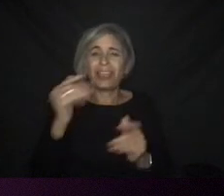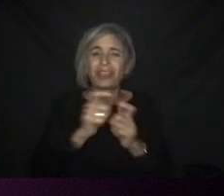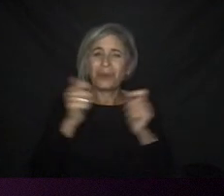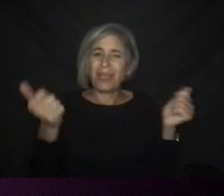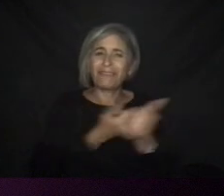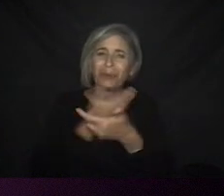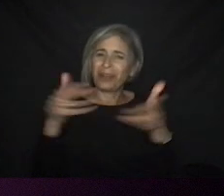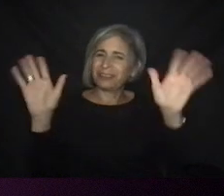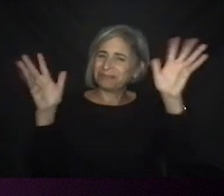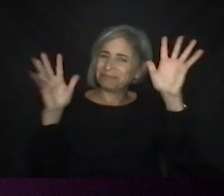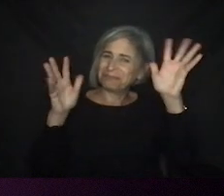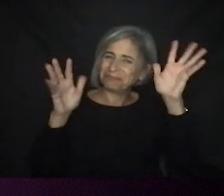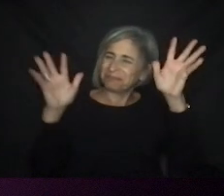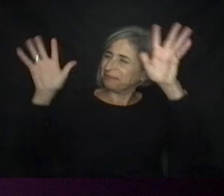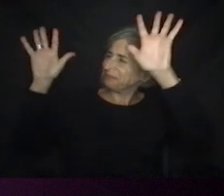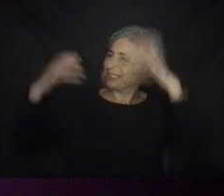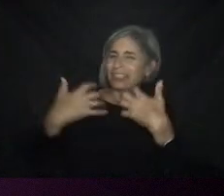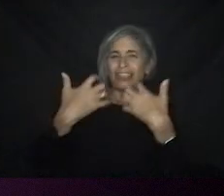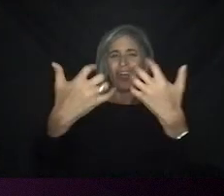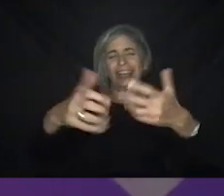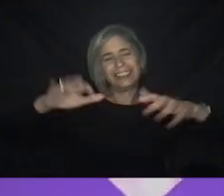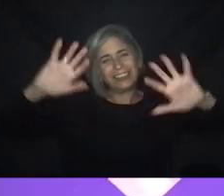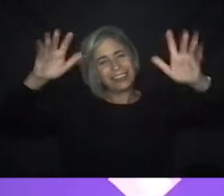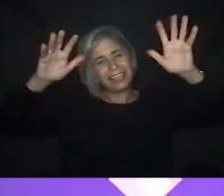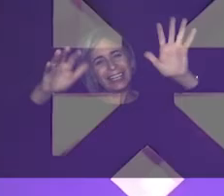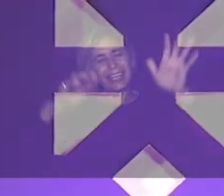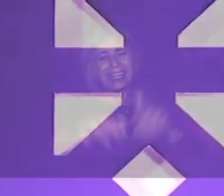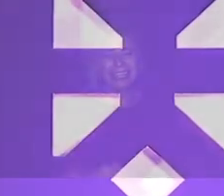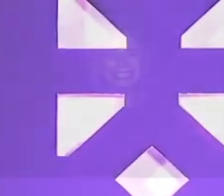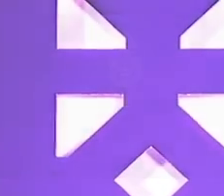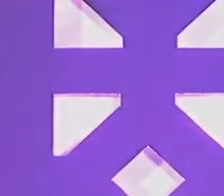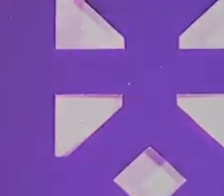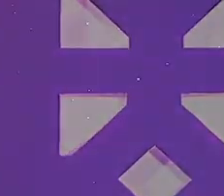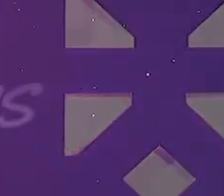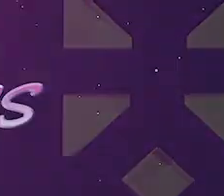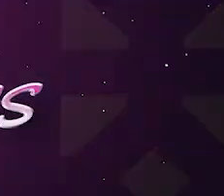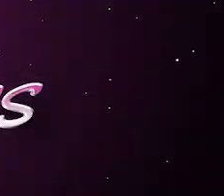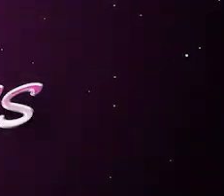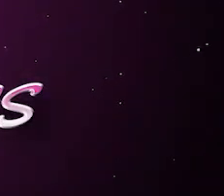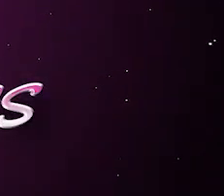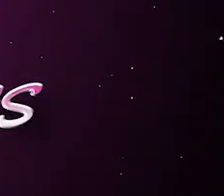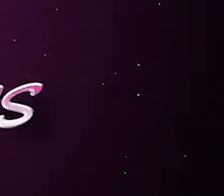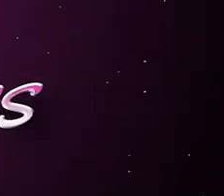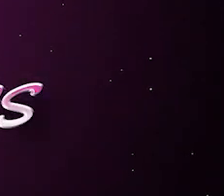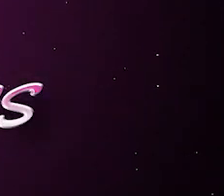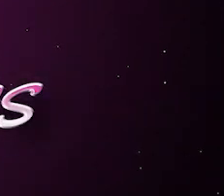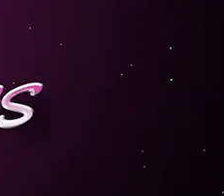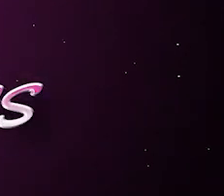Oh, wow, and then you... All right.